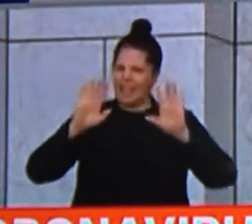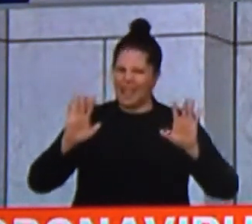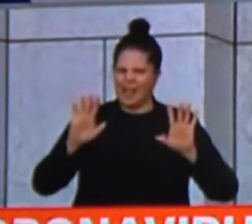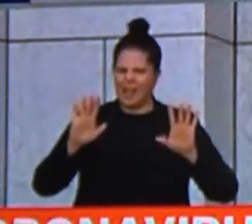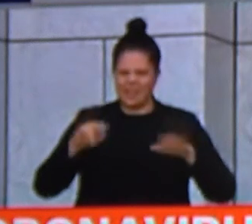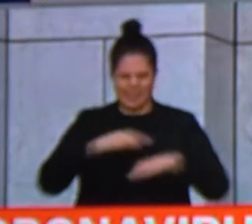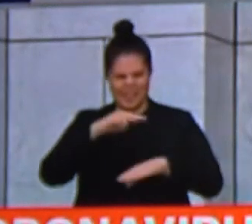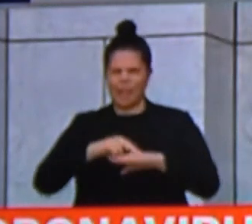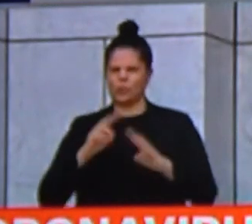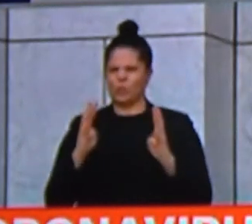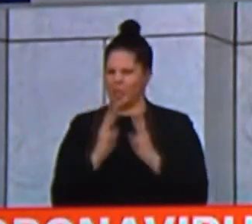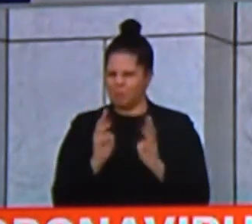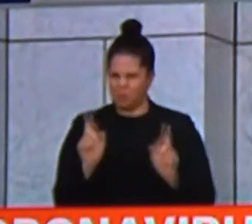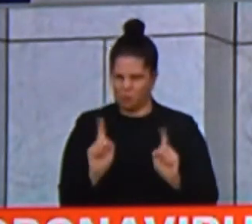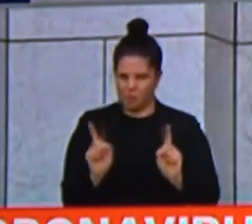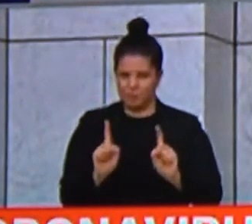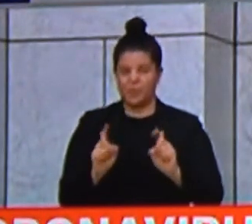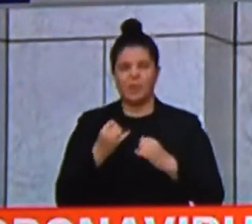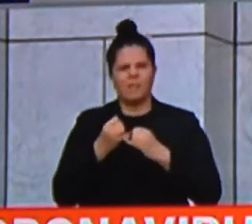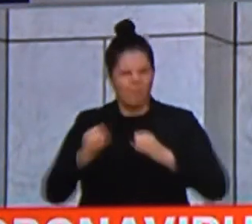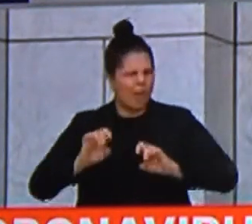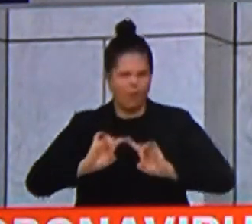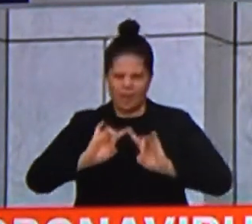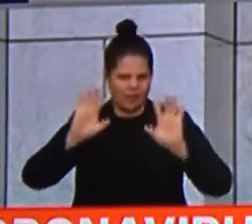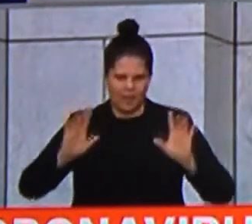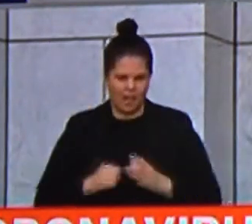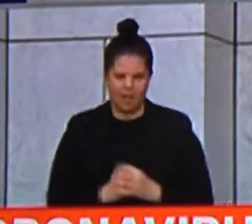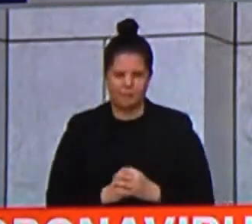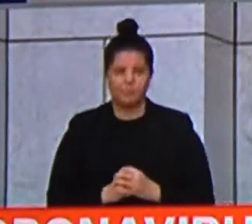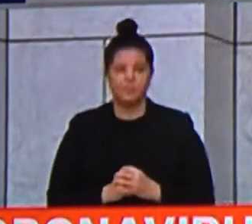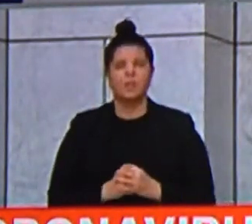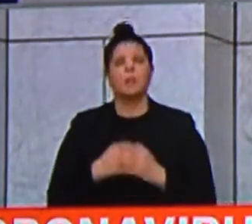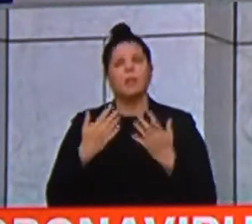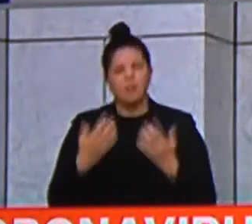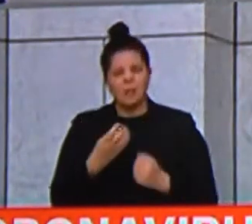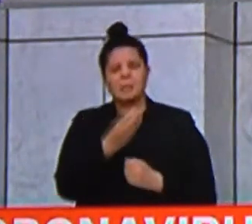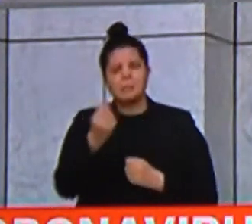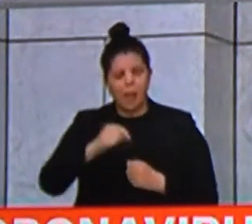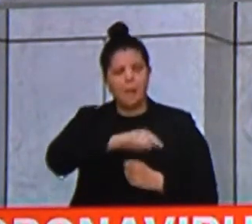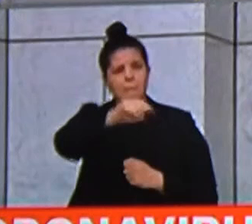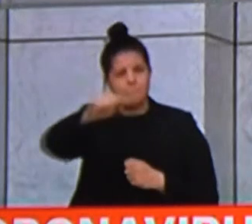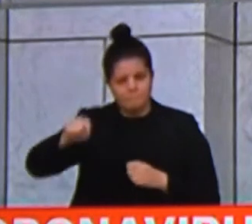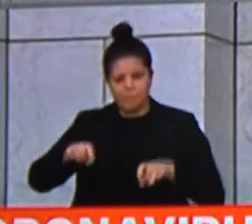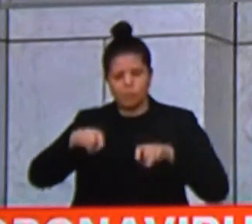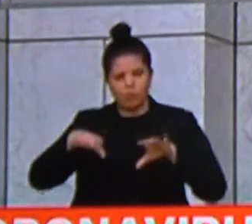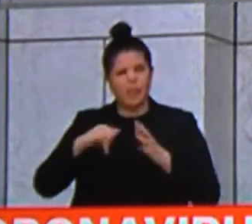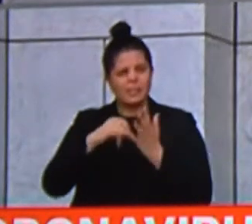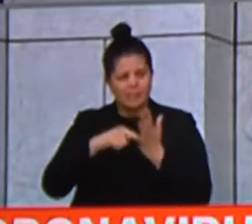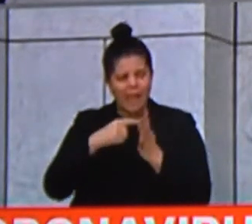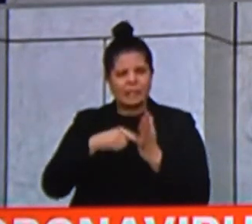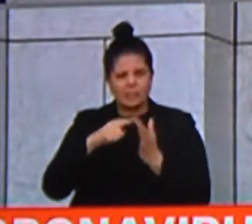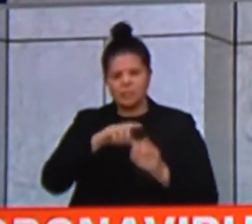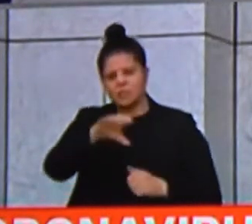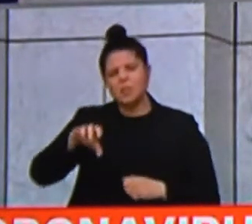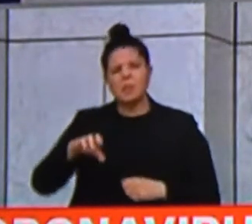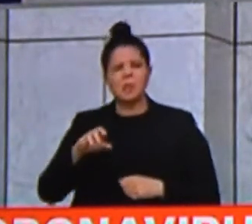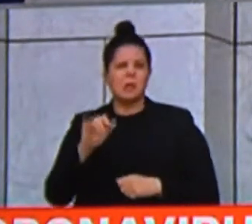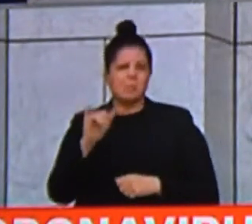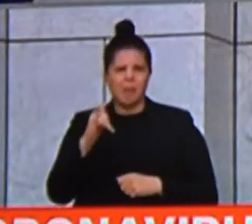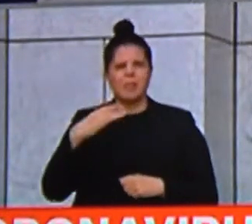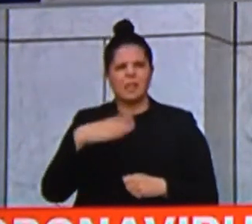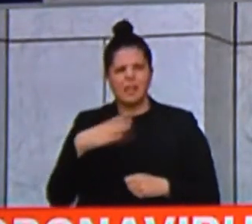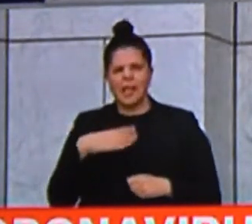understanding is that ultimately their decisions have been consensus decisions. As in every group, when you make decisions, there are multiple